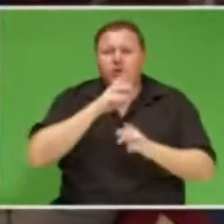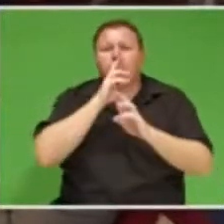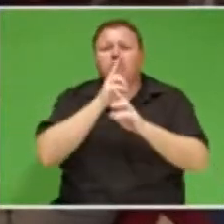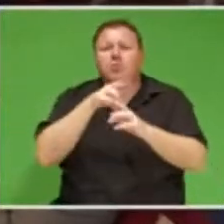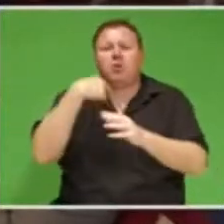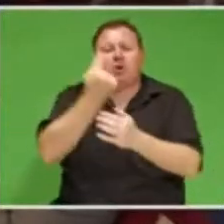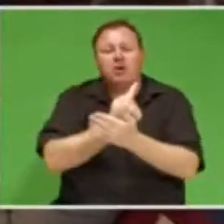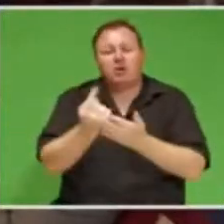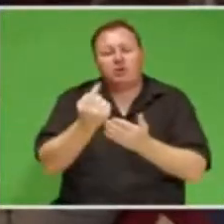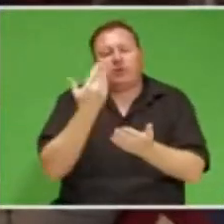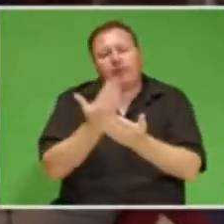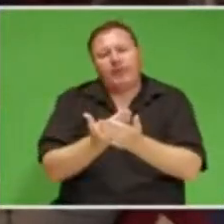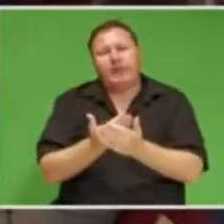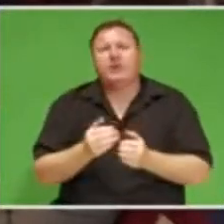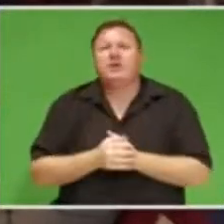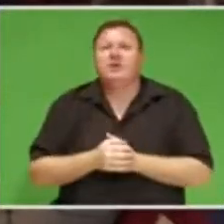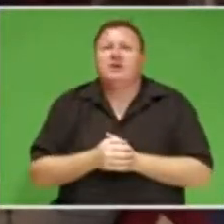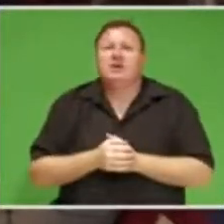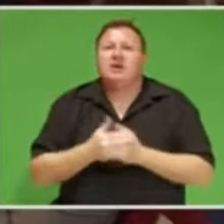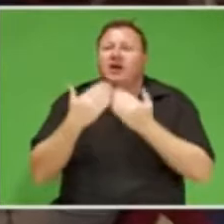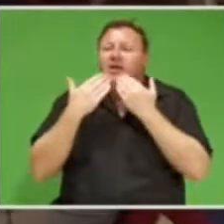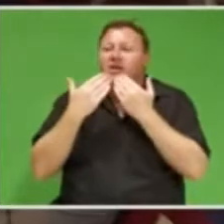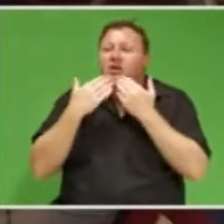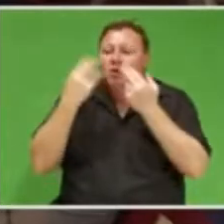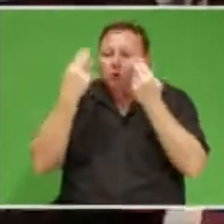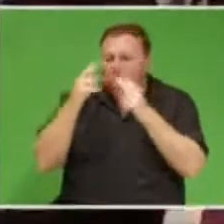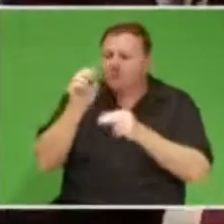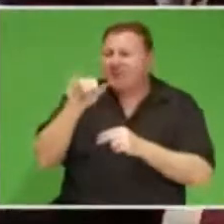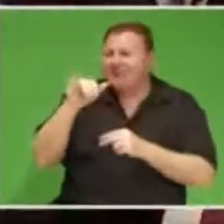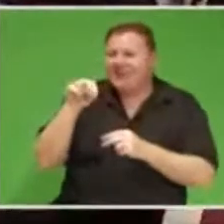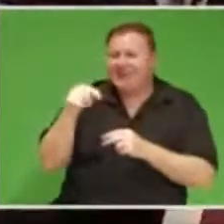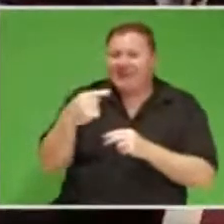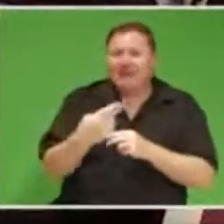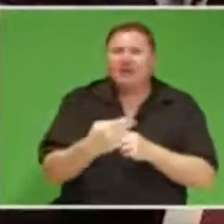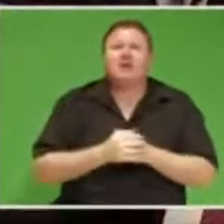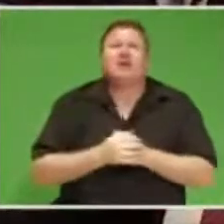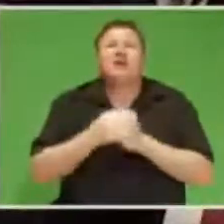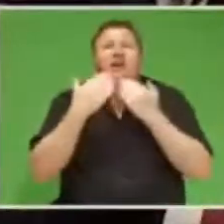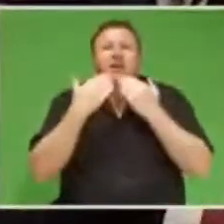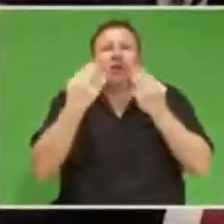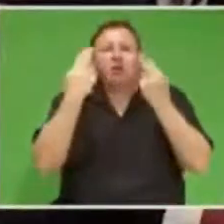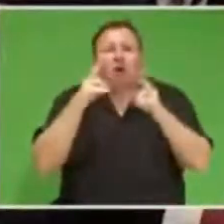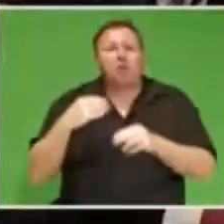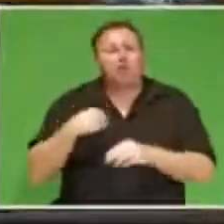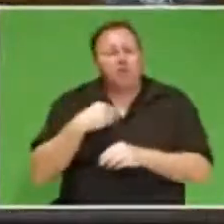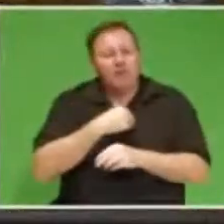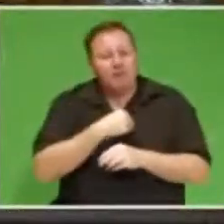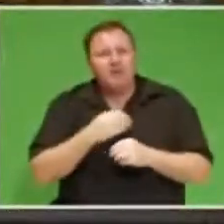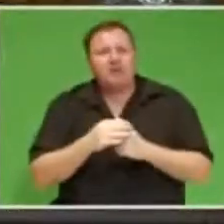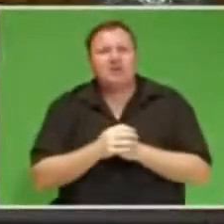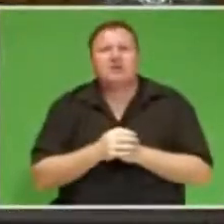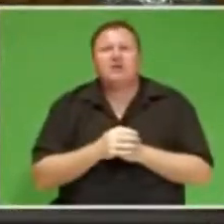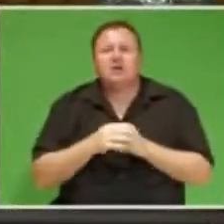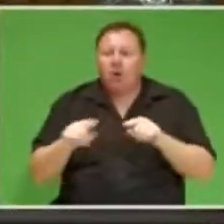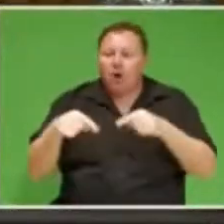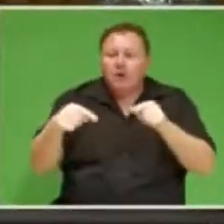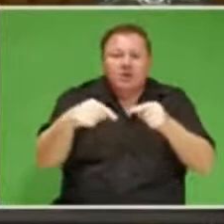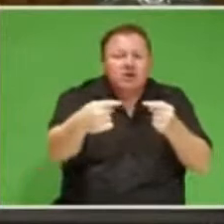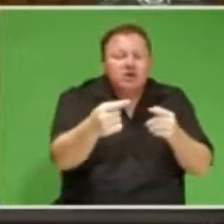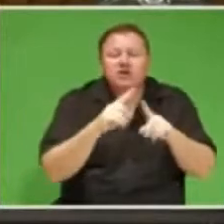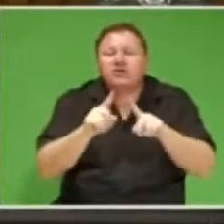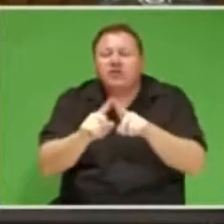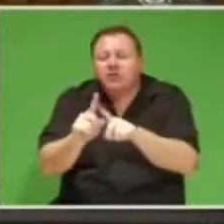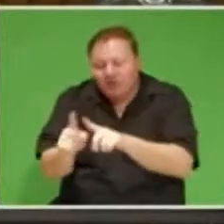Thank you, Honorable Speaker. I thank you, Honorable Singh. Thank you very much, honorable members of the opposition. Thanks to all of